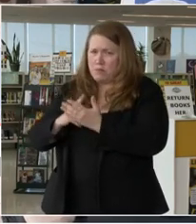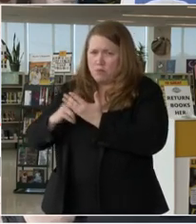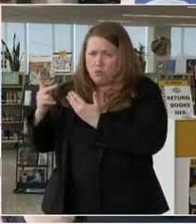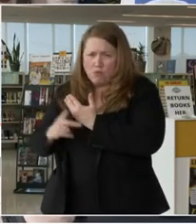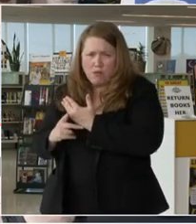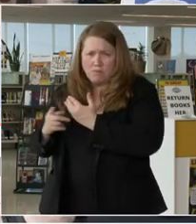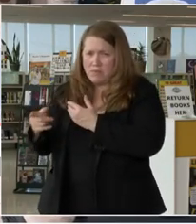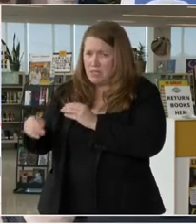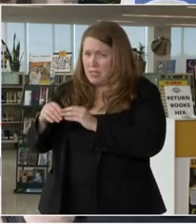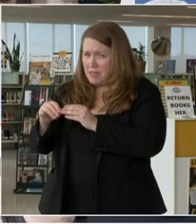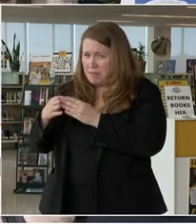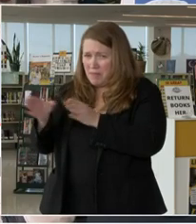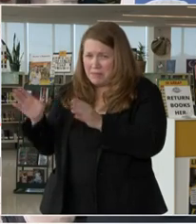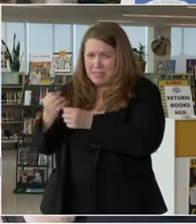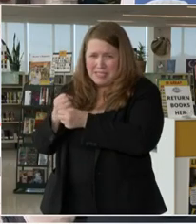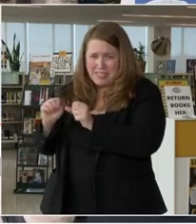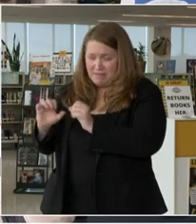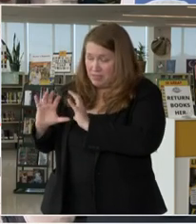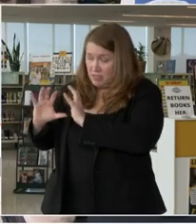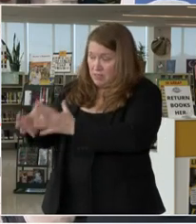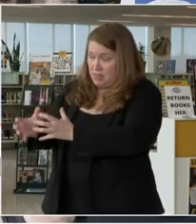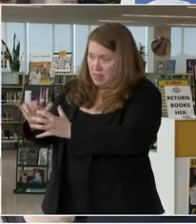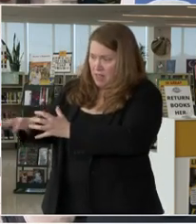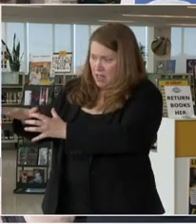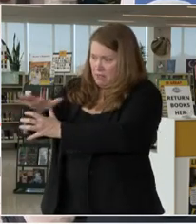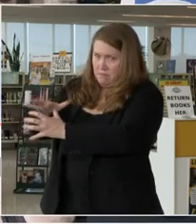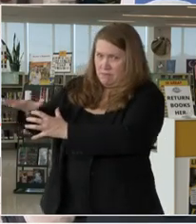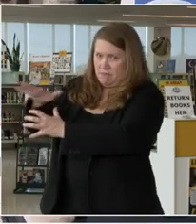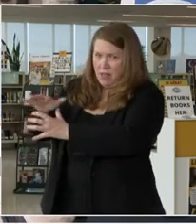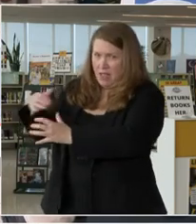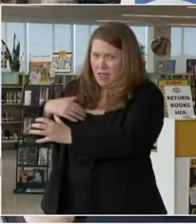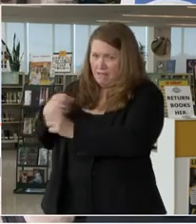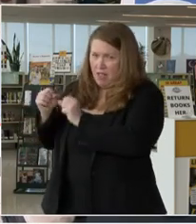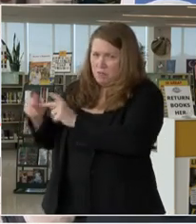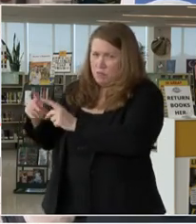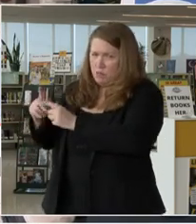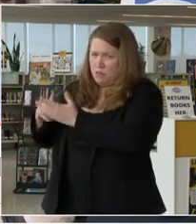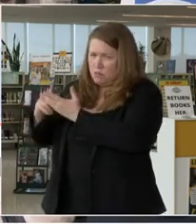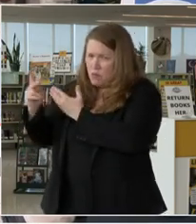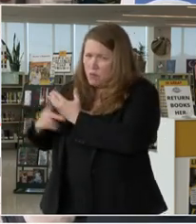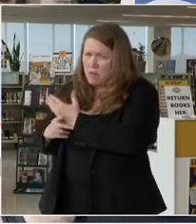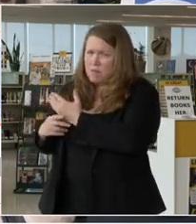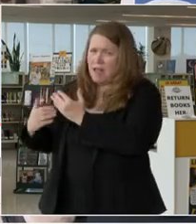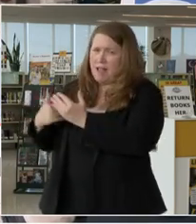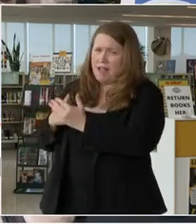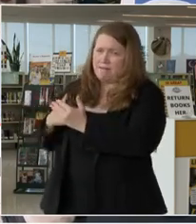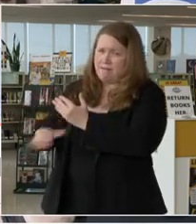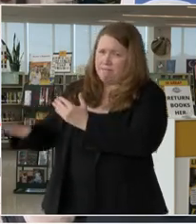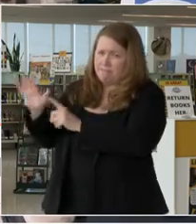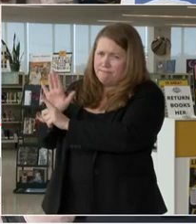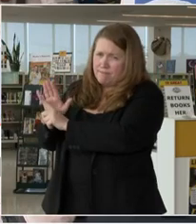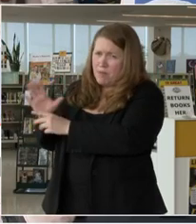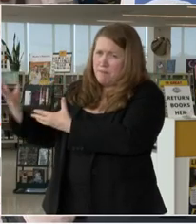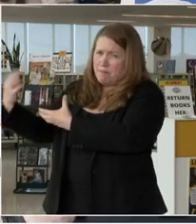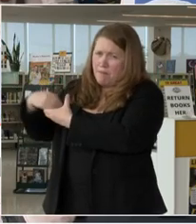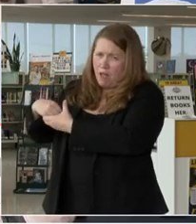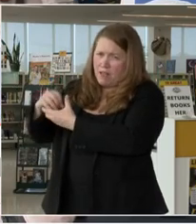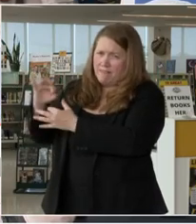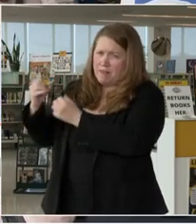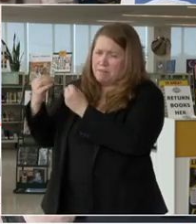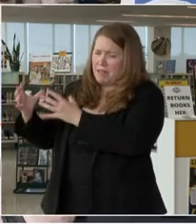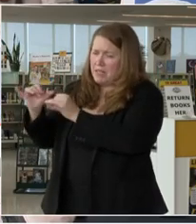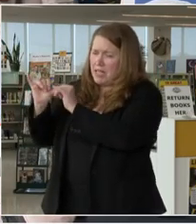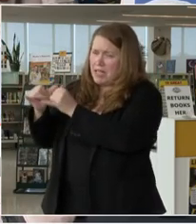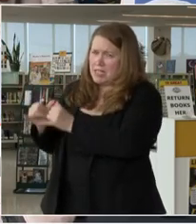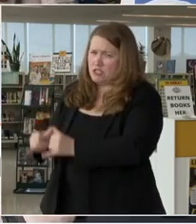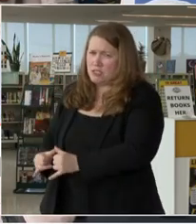are in the public safety cluster. But then we also have opportunity programs that are a part of many agencies